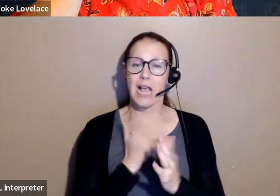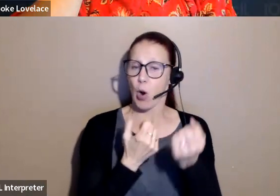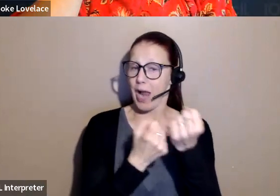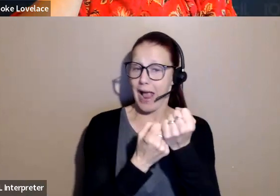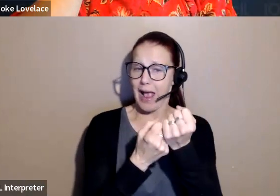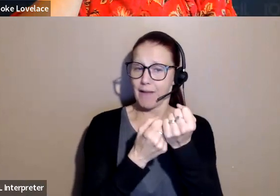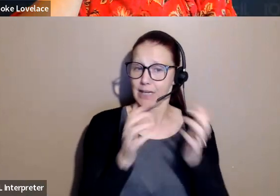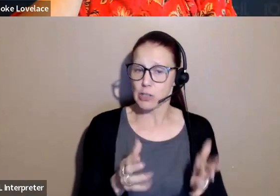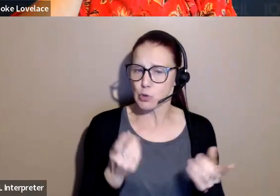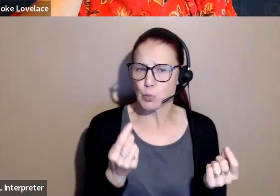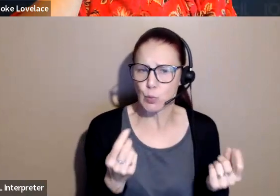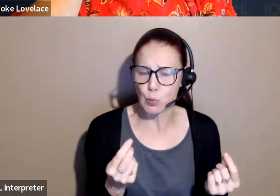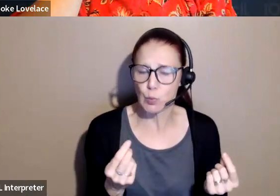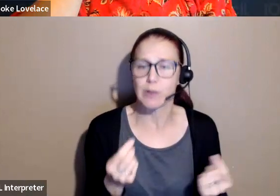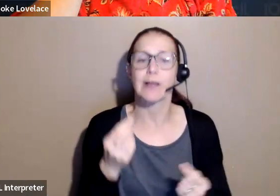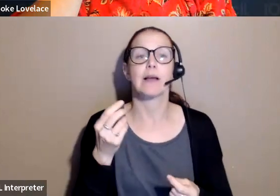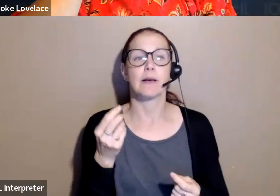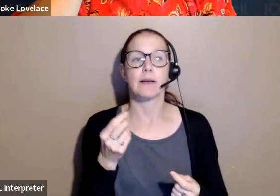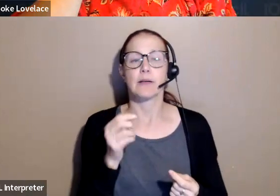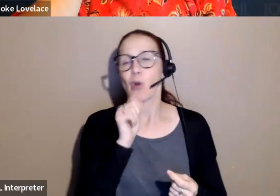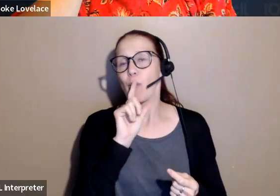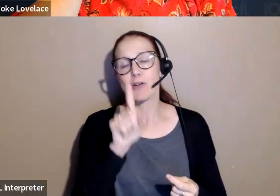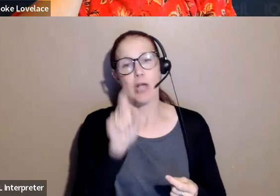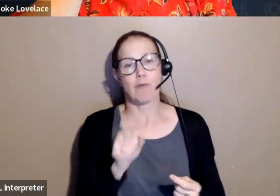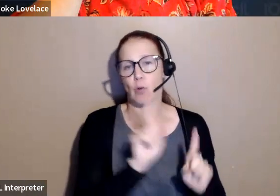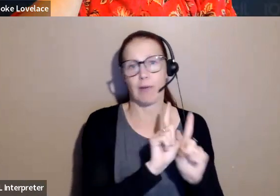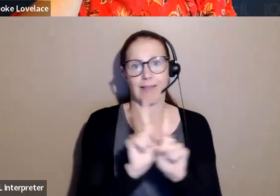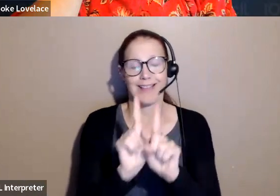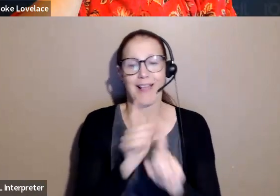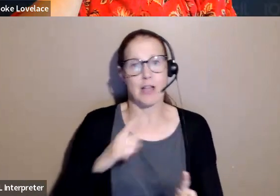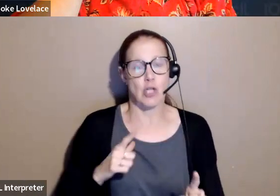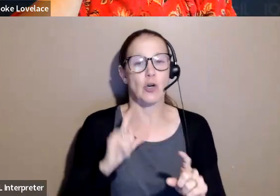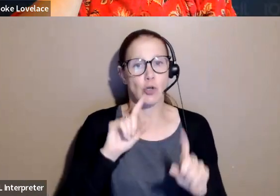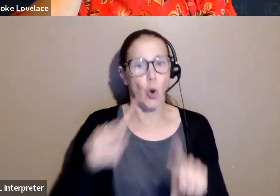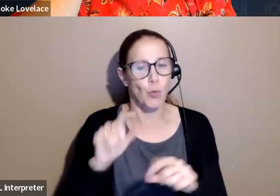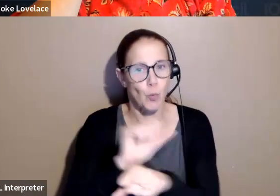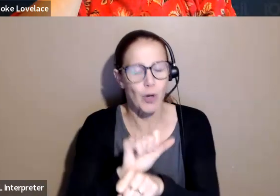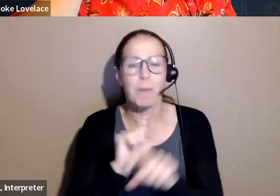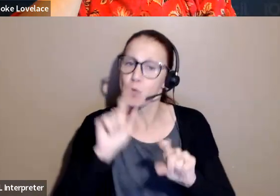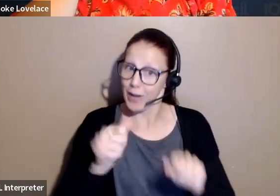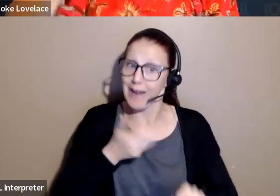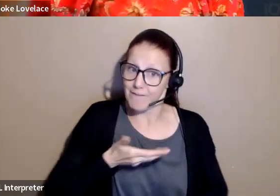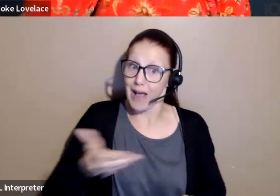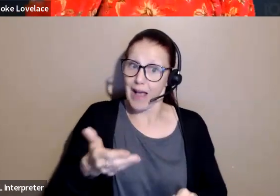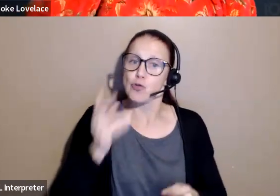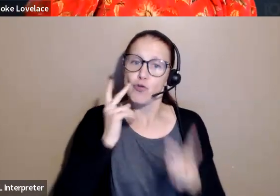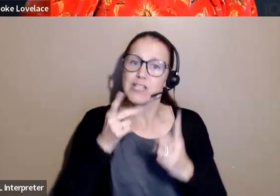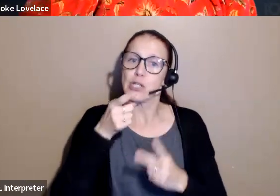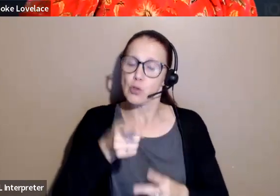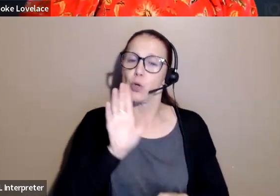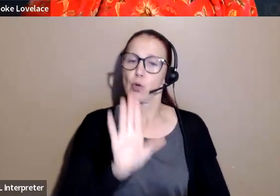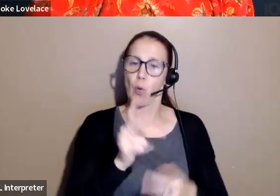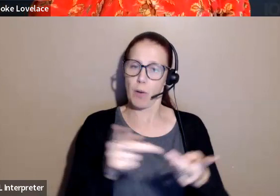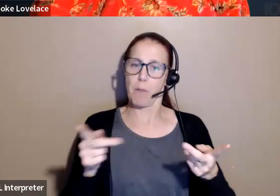do is to invite, you don't have to actually take your legislator to work, but you can invite them to visit you at your